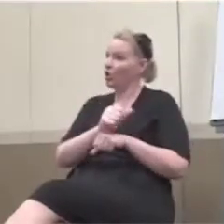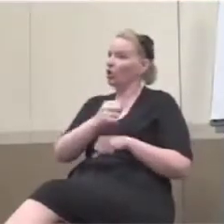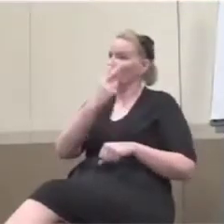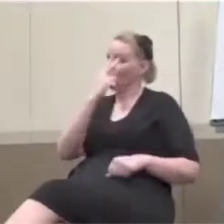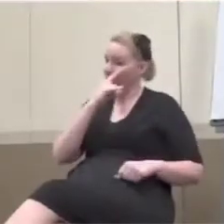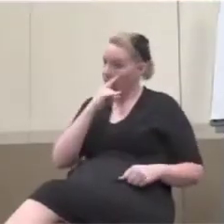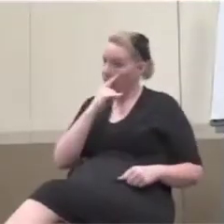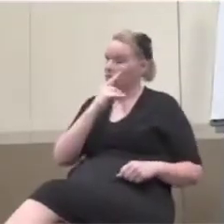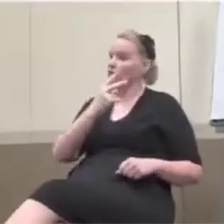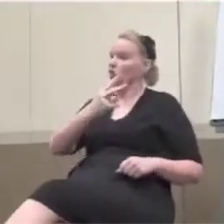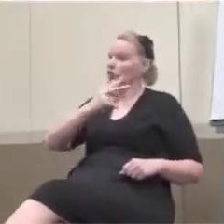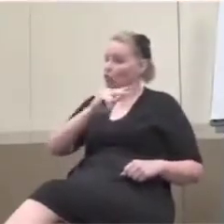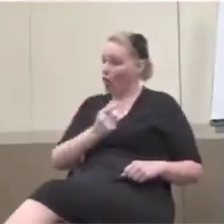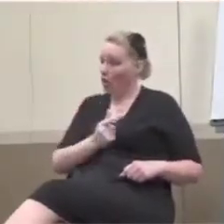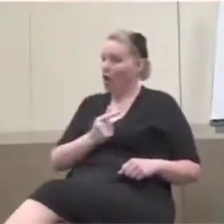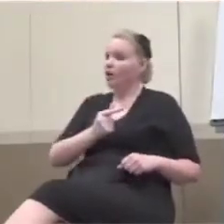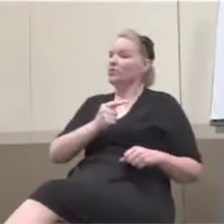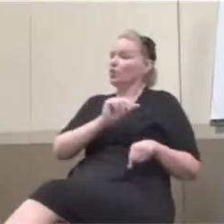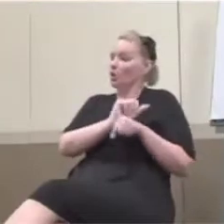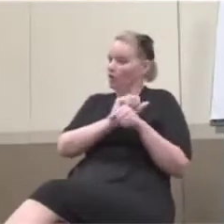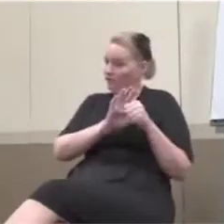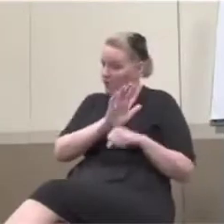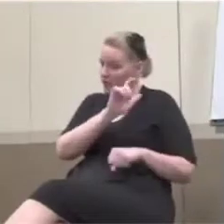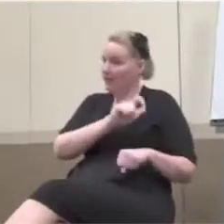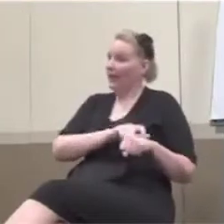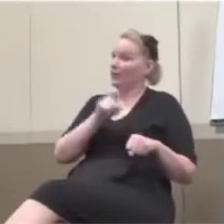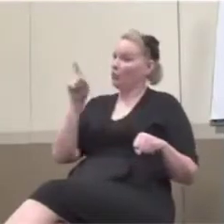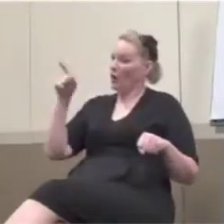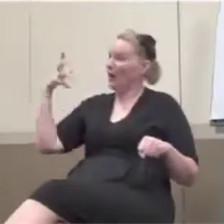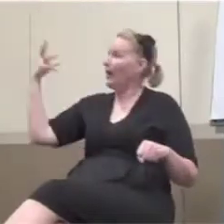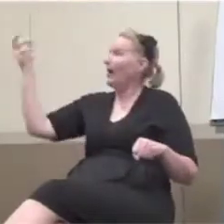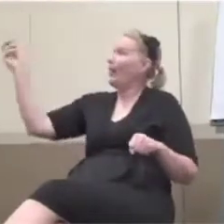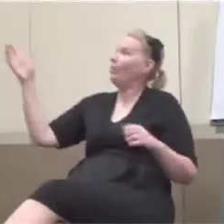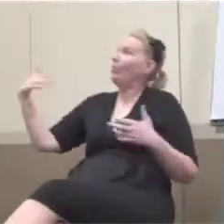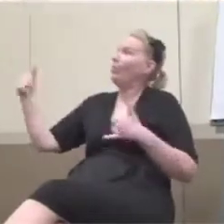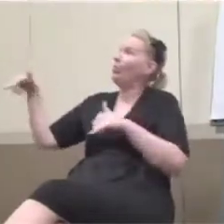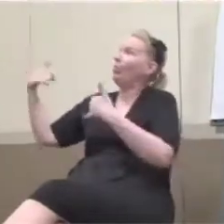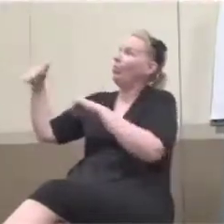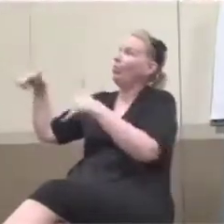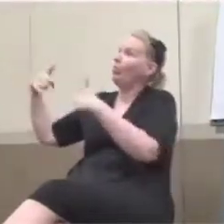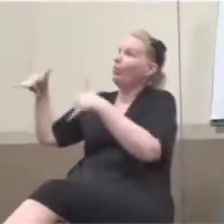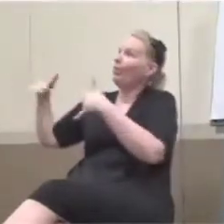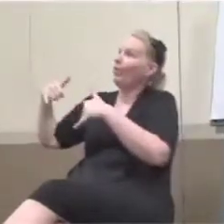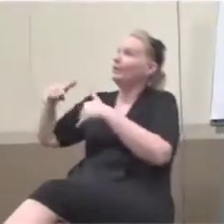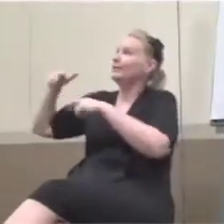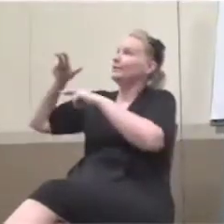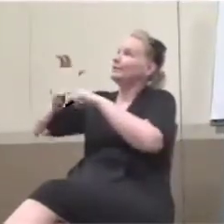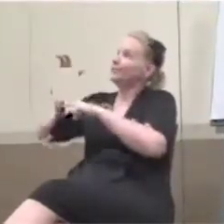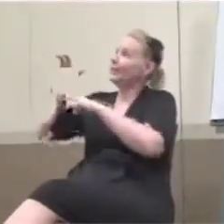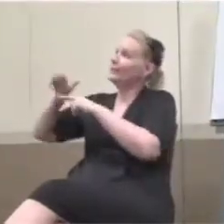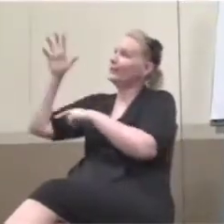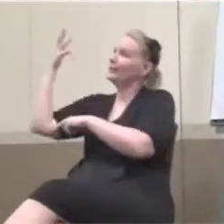2 kids and 2 dogs and work full time when you're out, sitting in a tree stand.